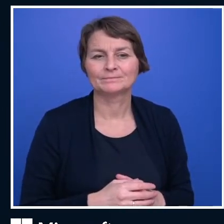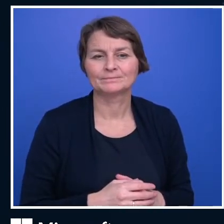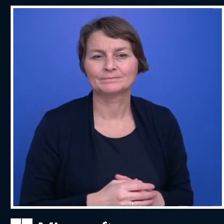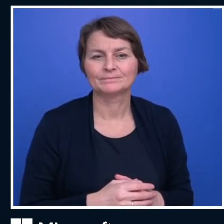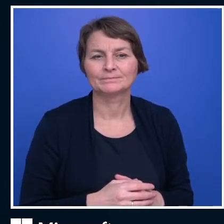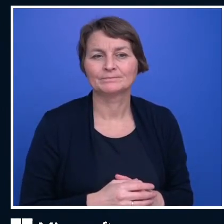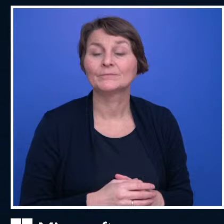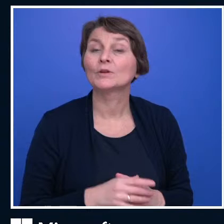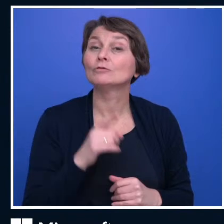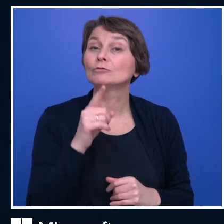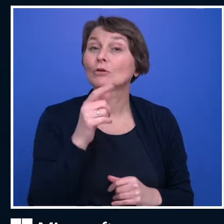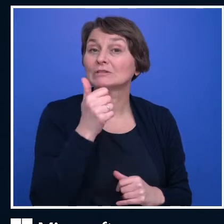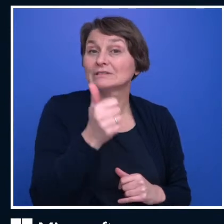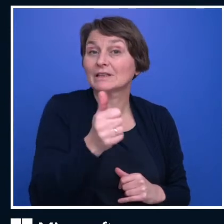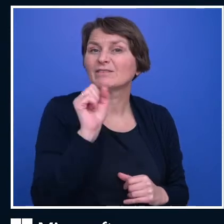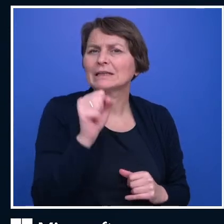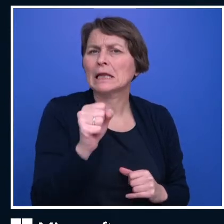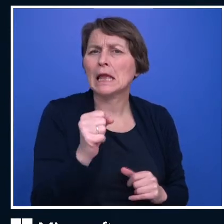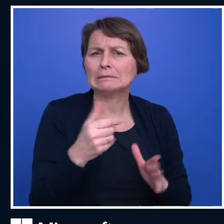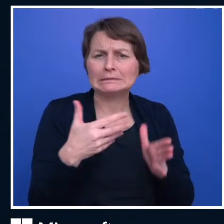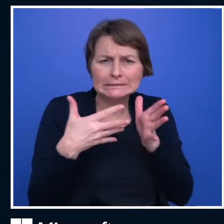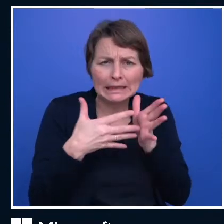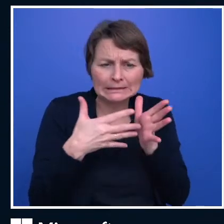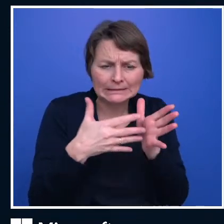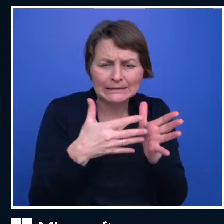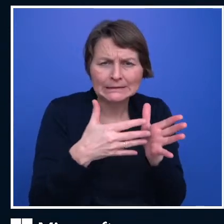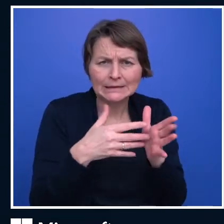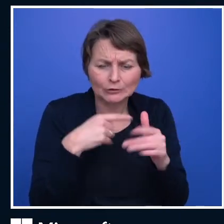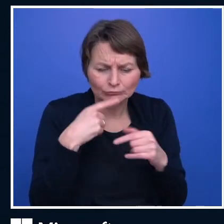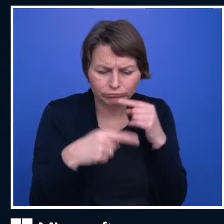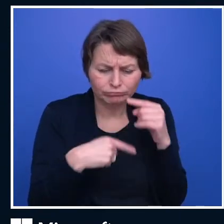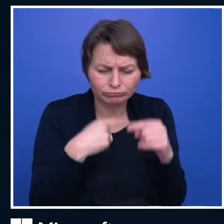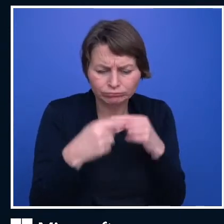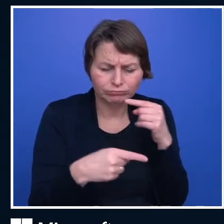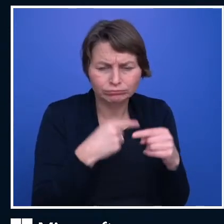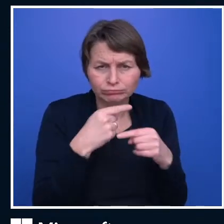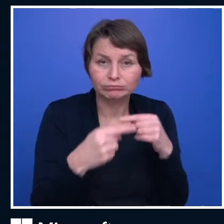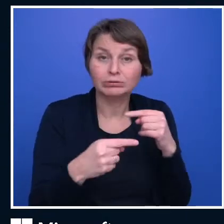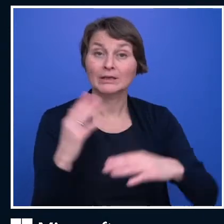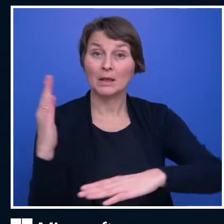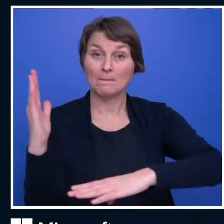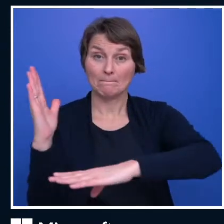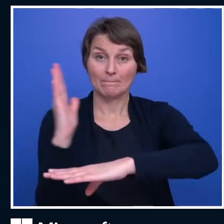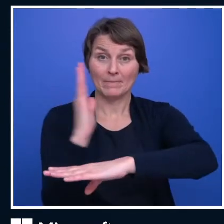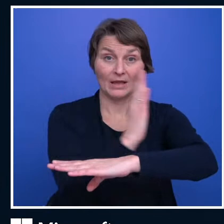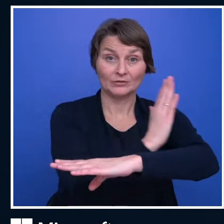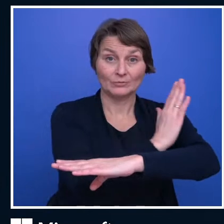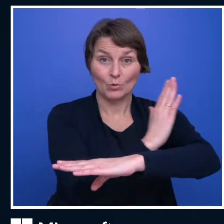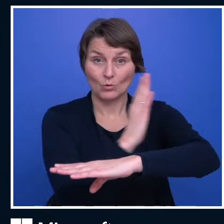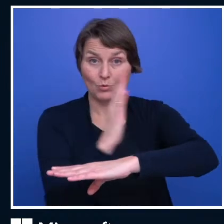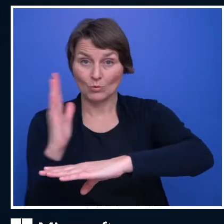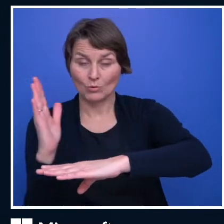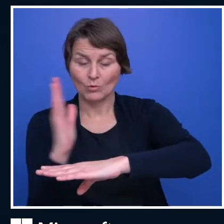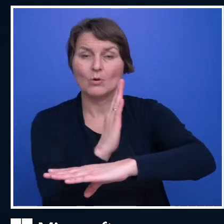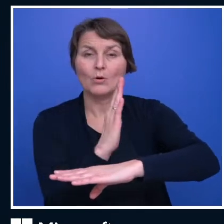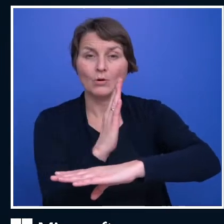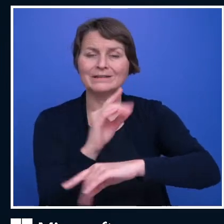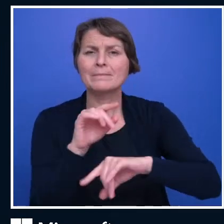experiment in which the dashboard metrics are uploaded to your Azure Machine Learning